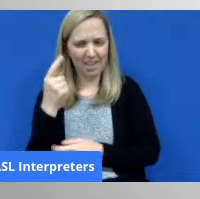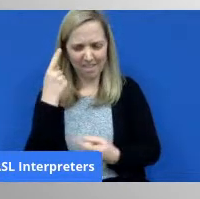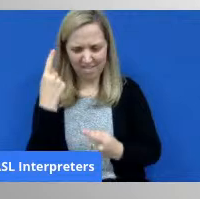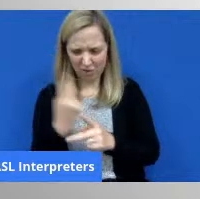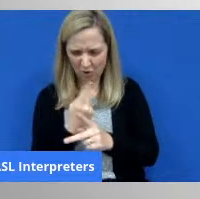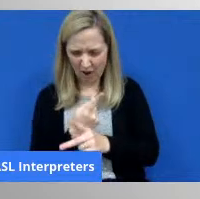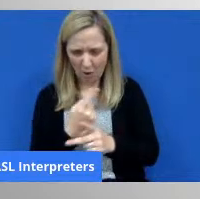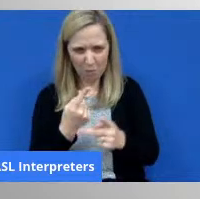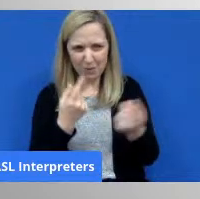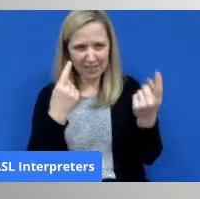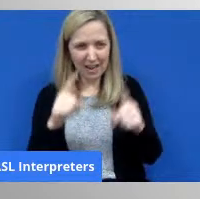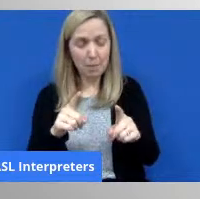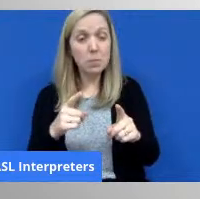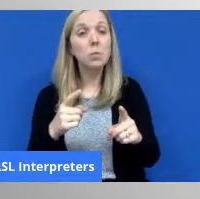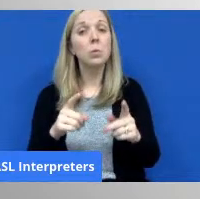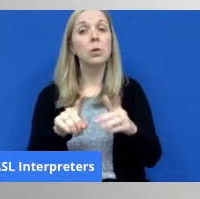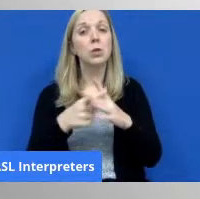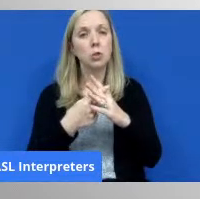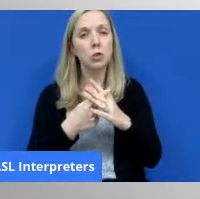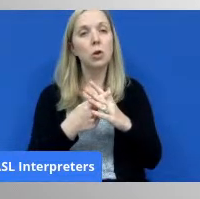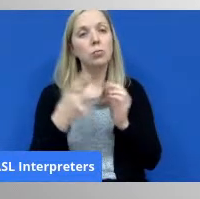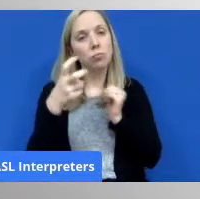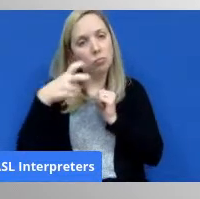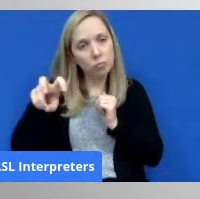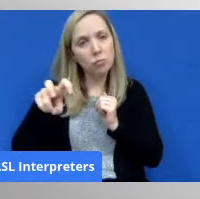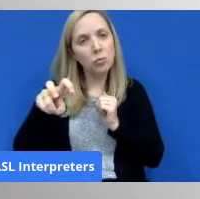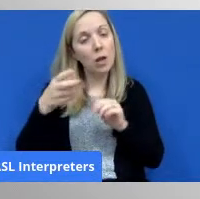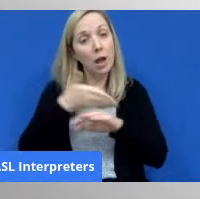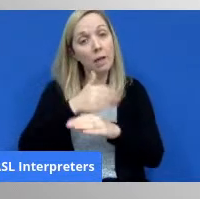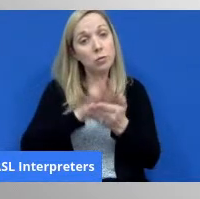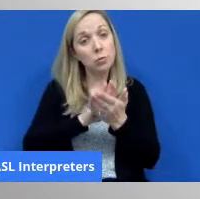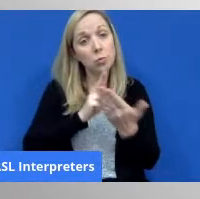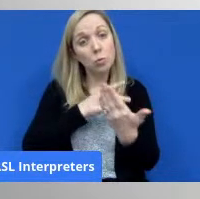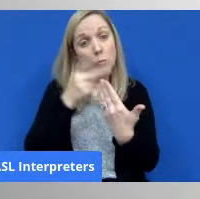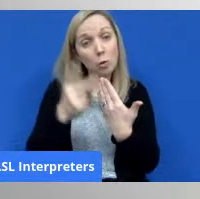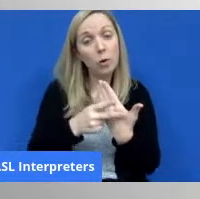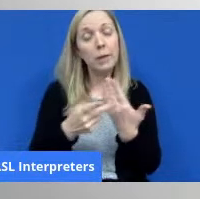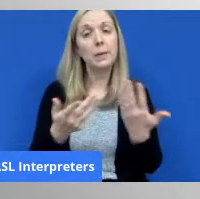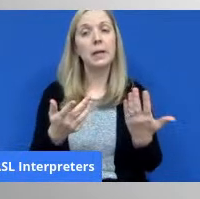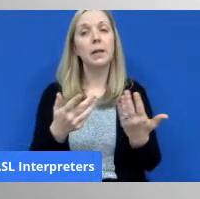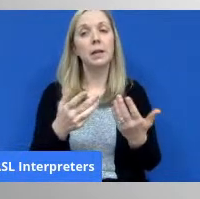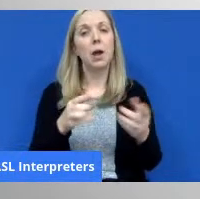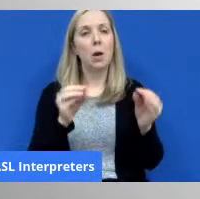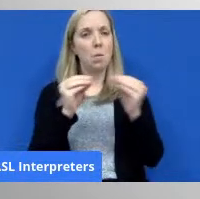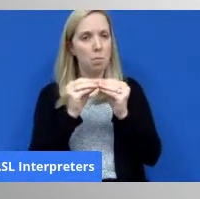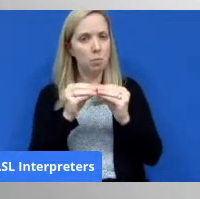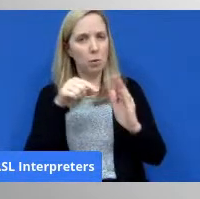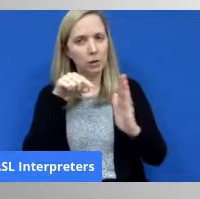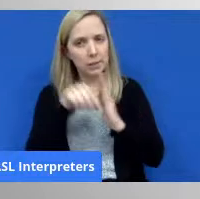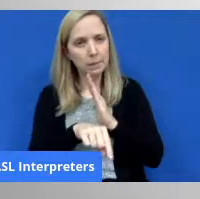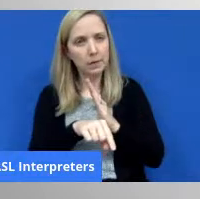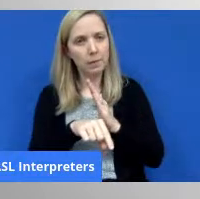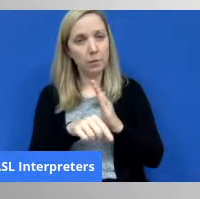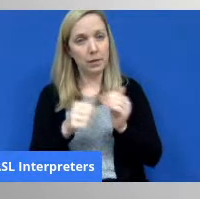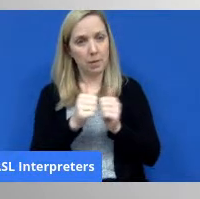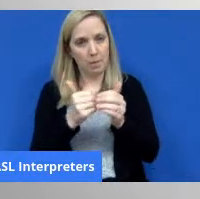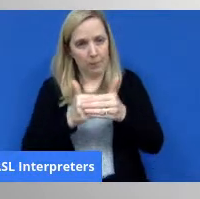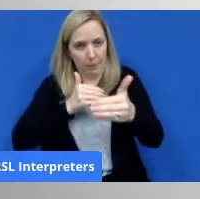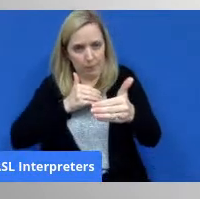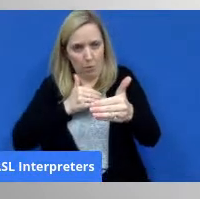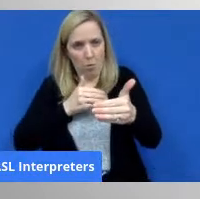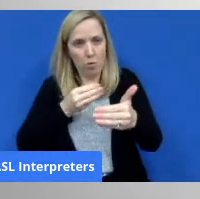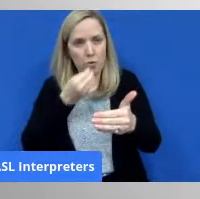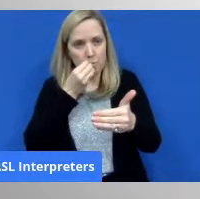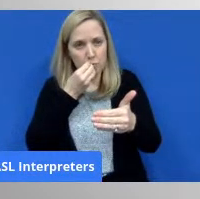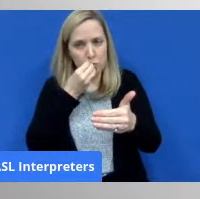programming, as well as getting more deeply involved in the food production and distribution side